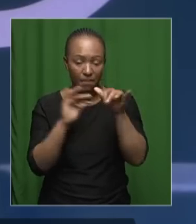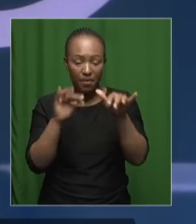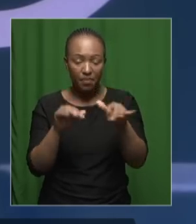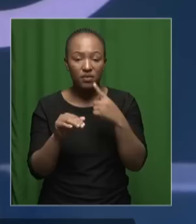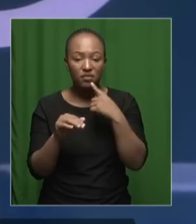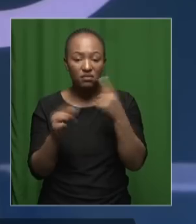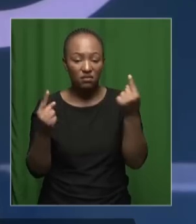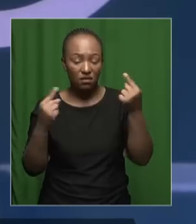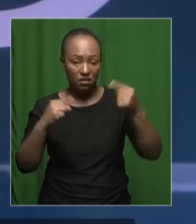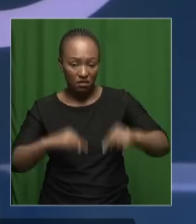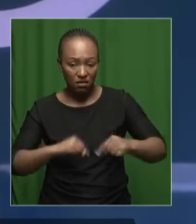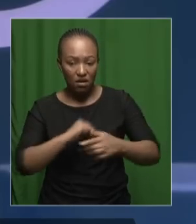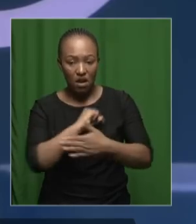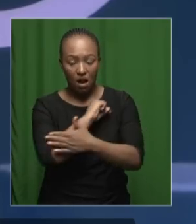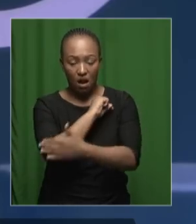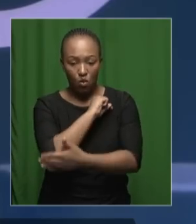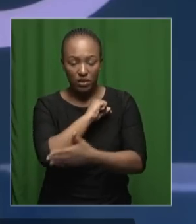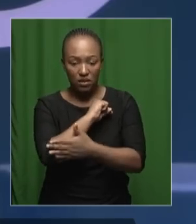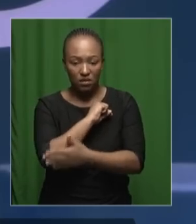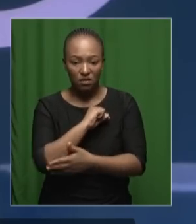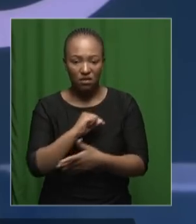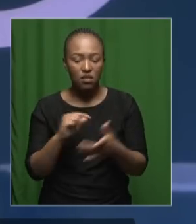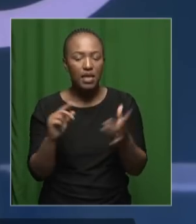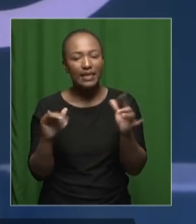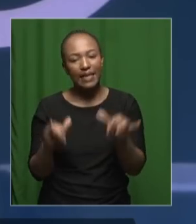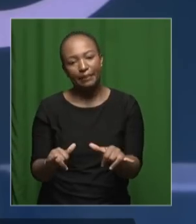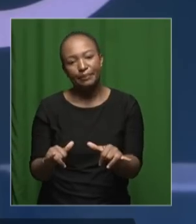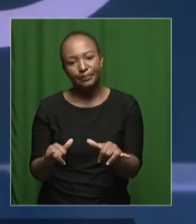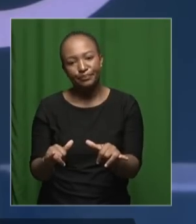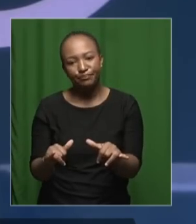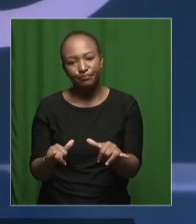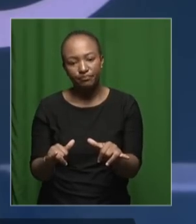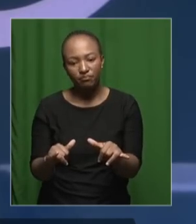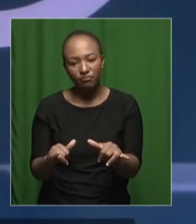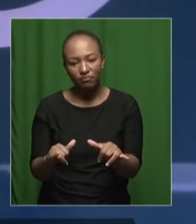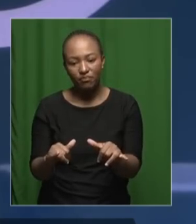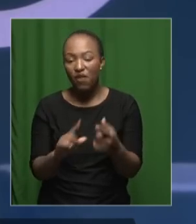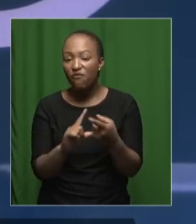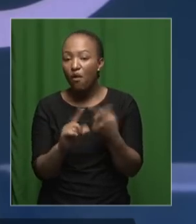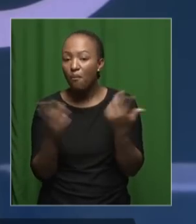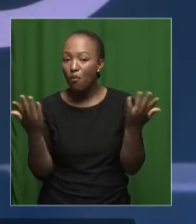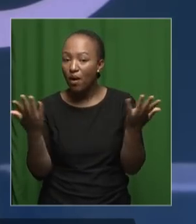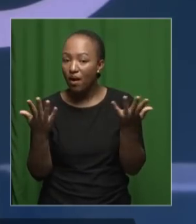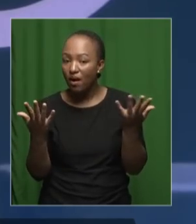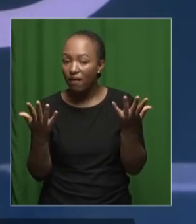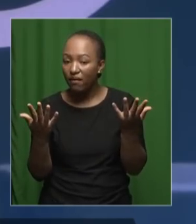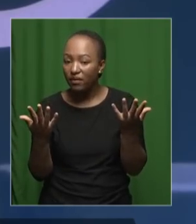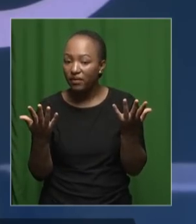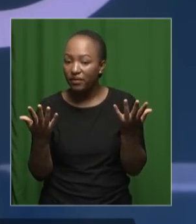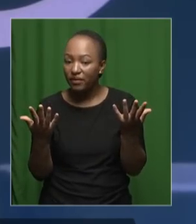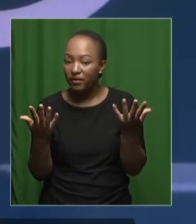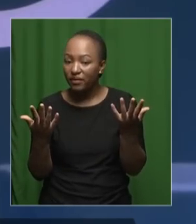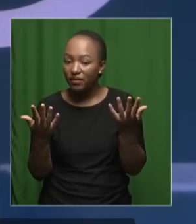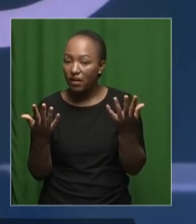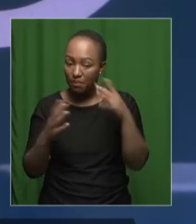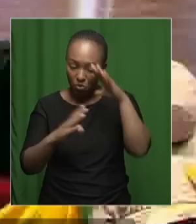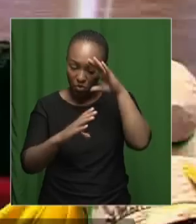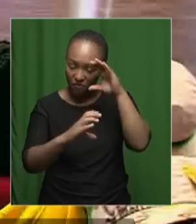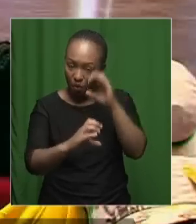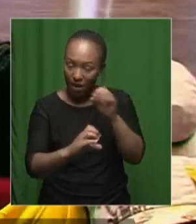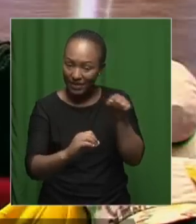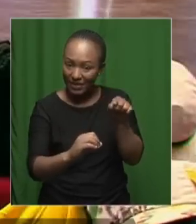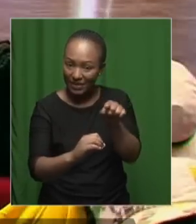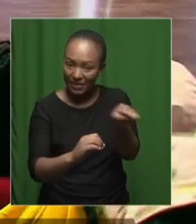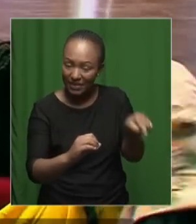into the country legally and then decide to stay. And where do they come from? Are we focusing on them? Are we looking